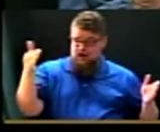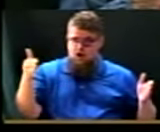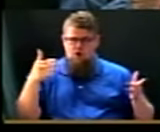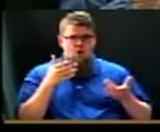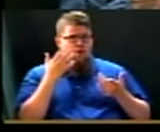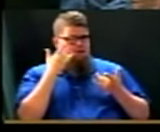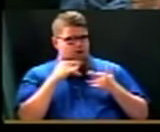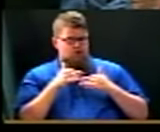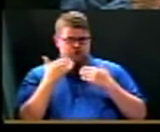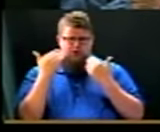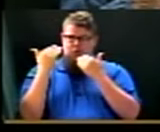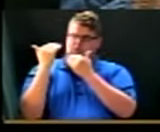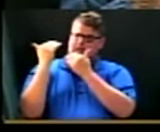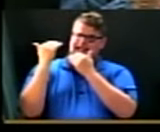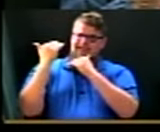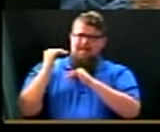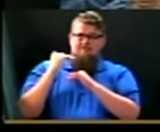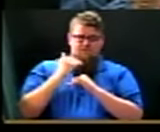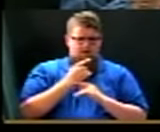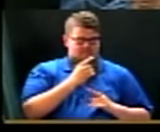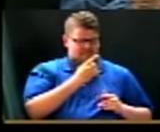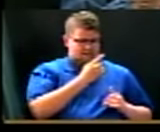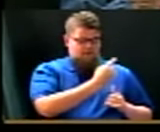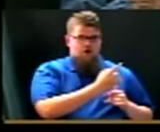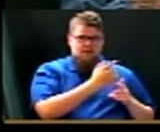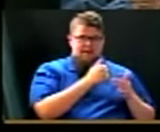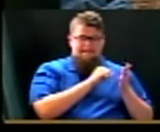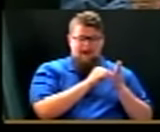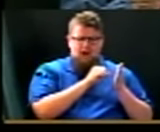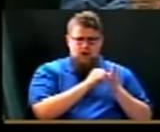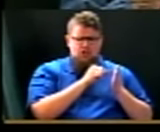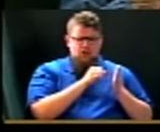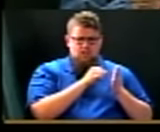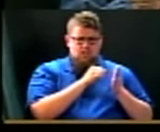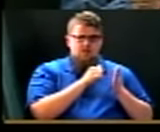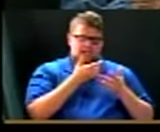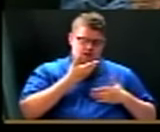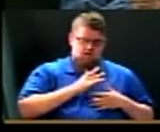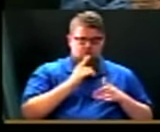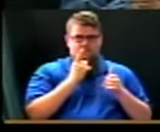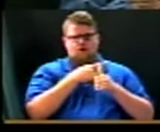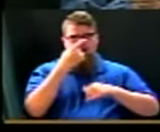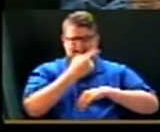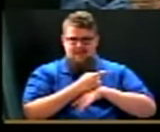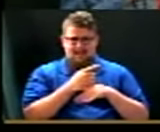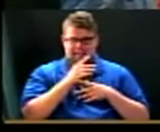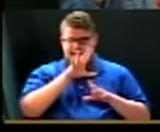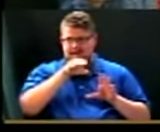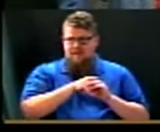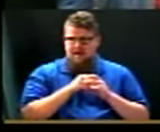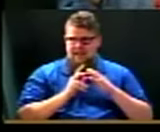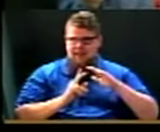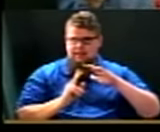you limit it to that first paper you introduced the first day they were in kindergarten?